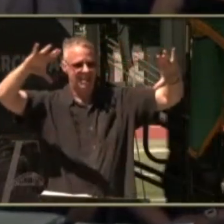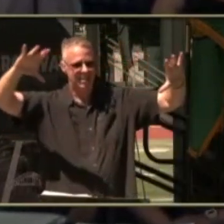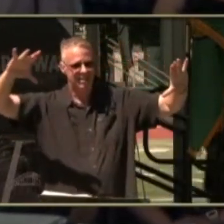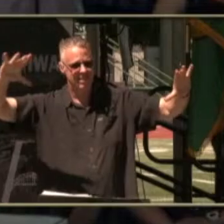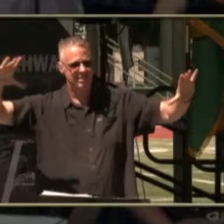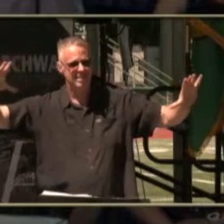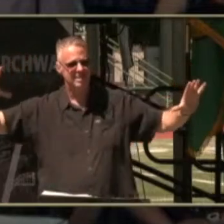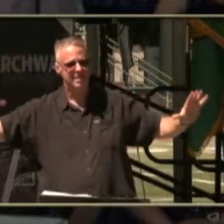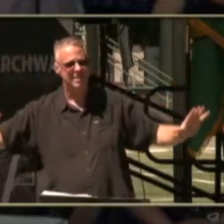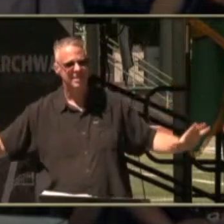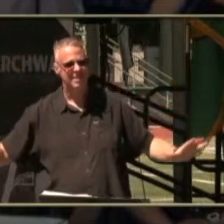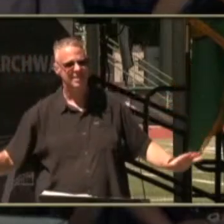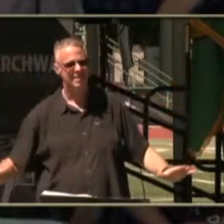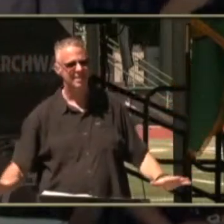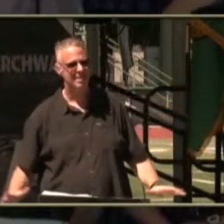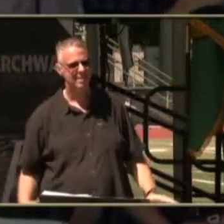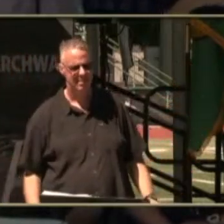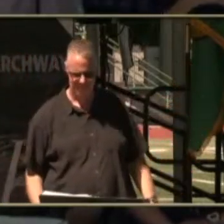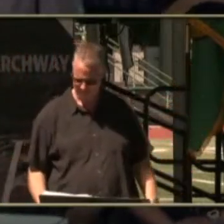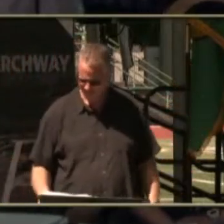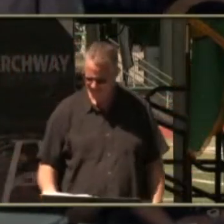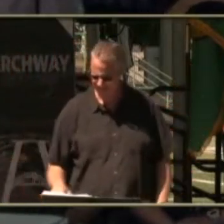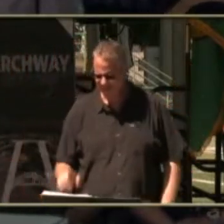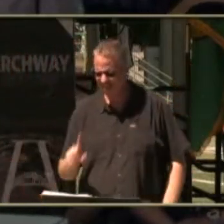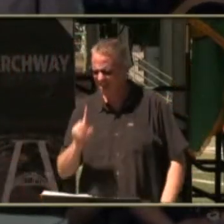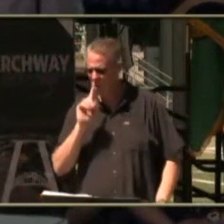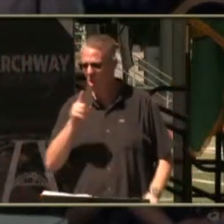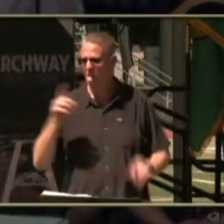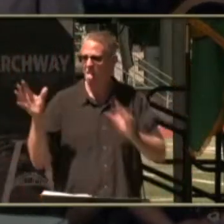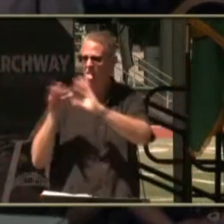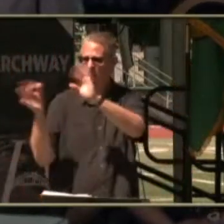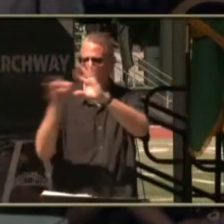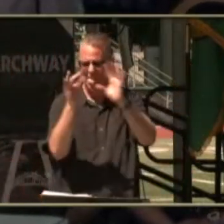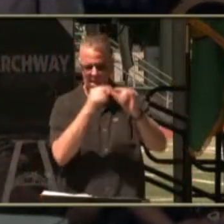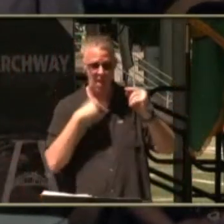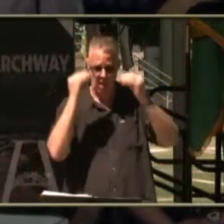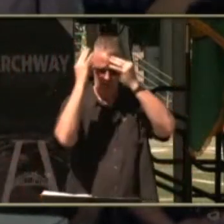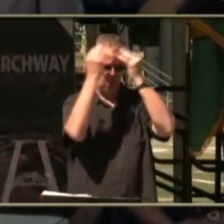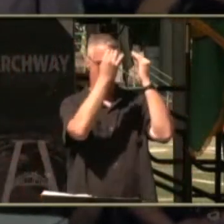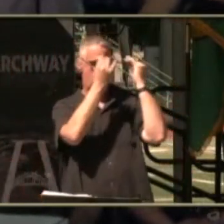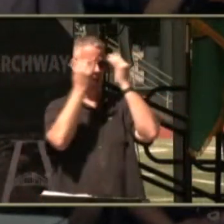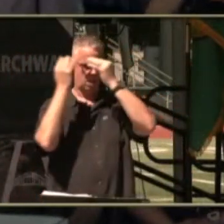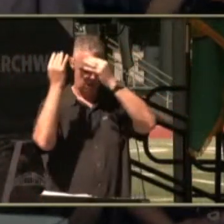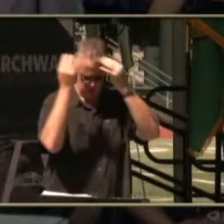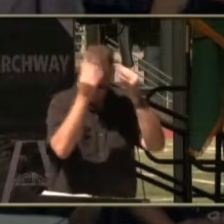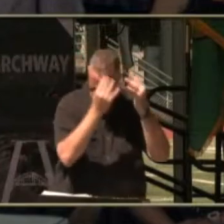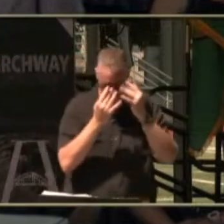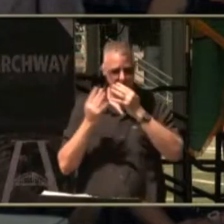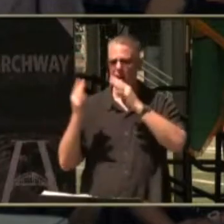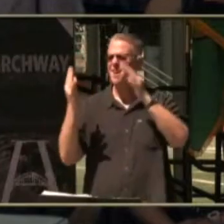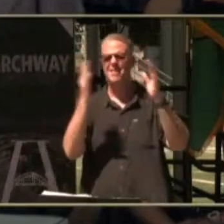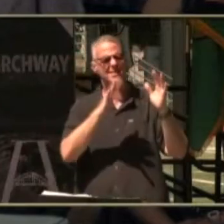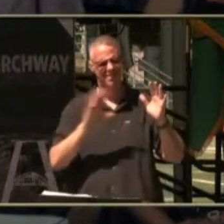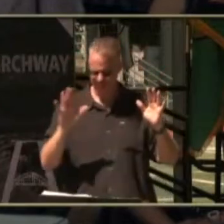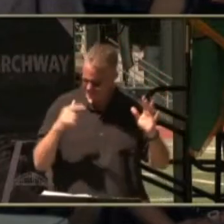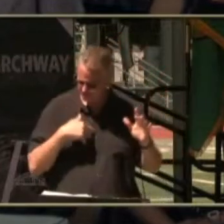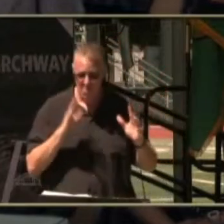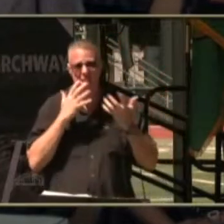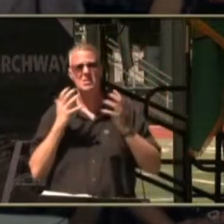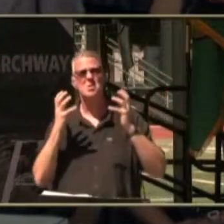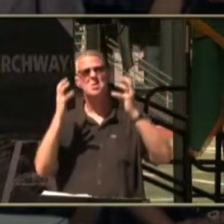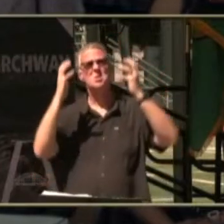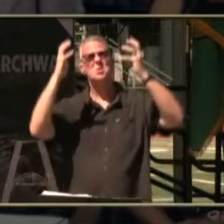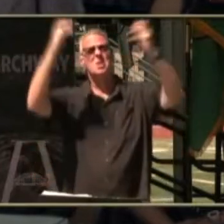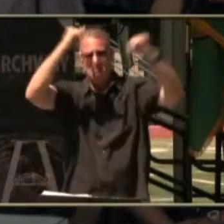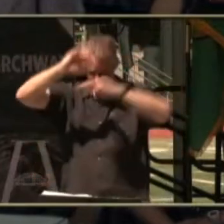and all those things i didn't say were rocking balls inside my brain i was screaming